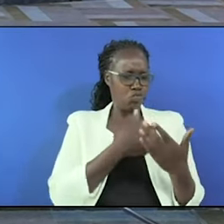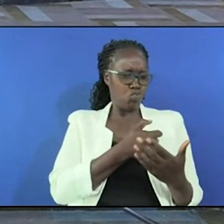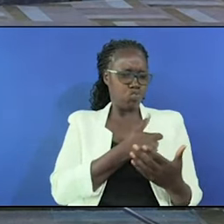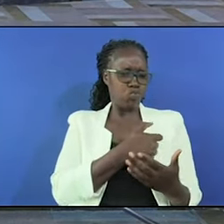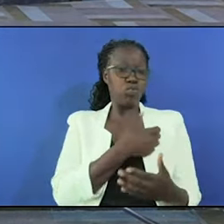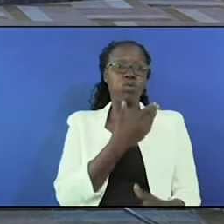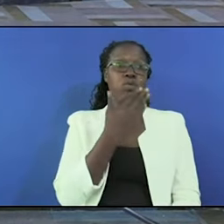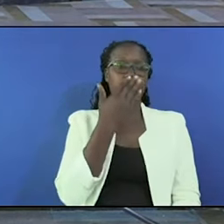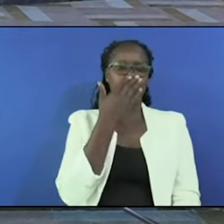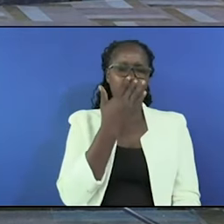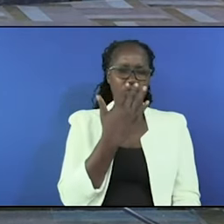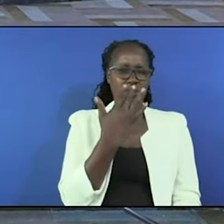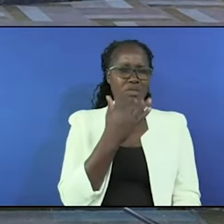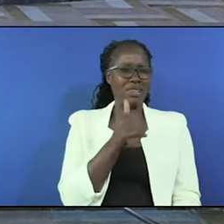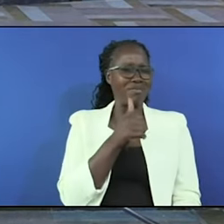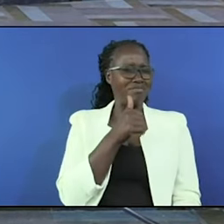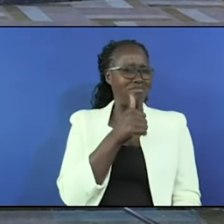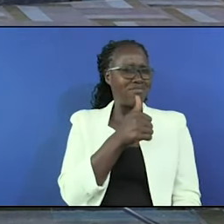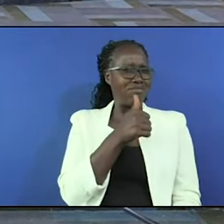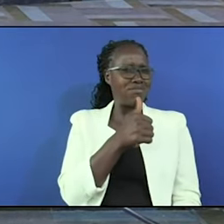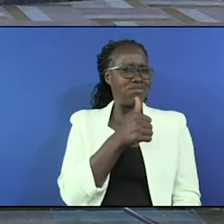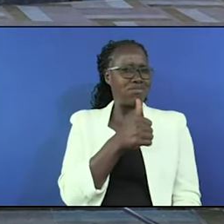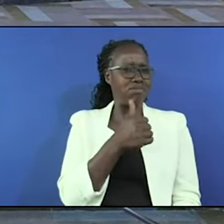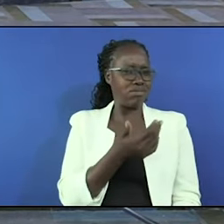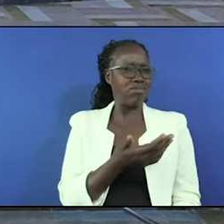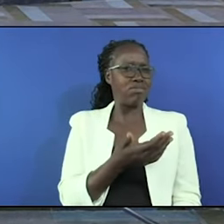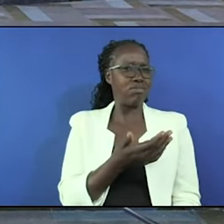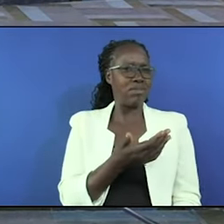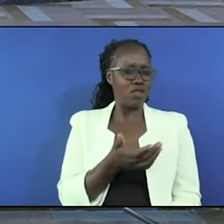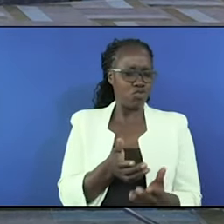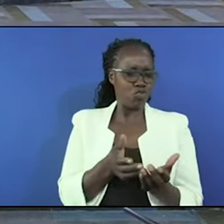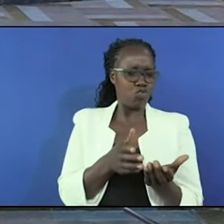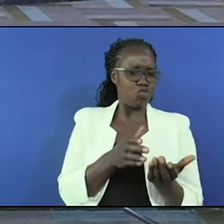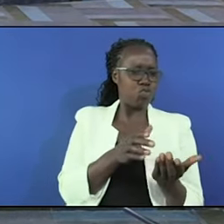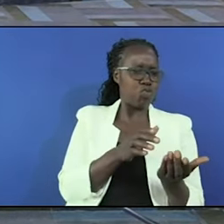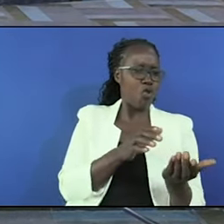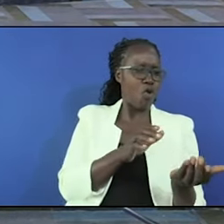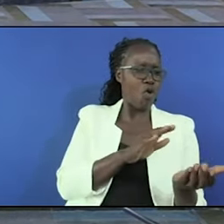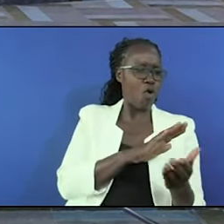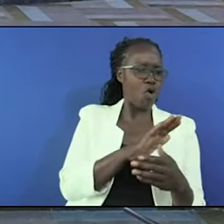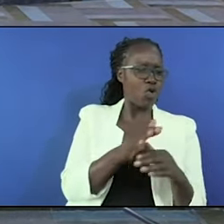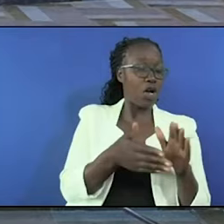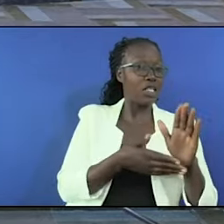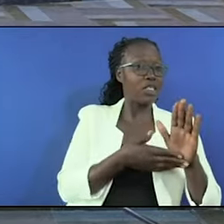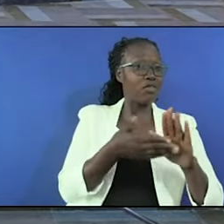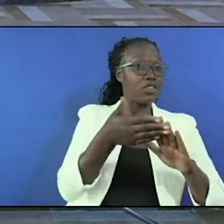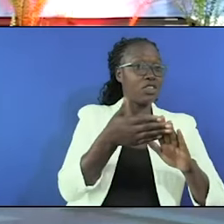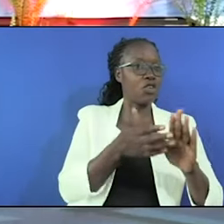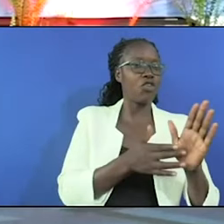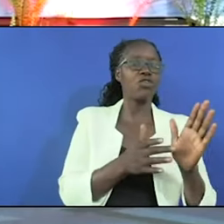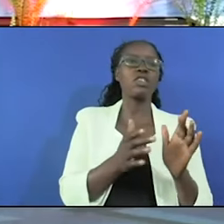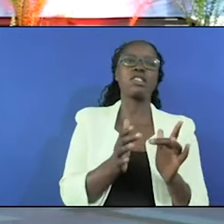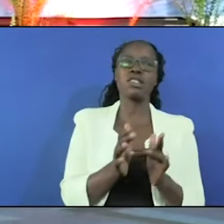was. That's how expensive it was. She poured all of it at the feet of Jesus.